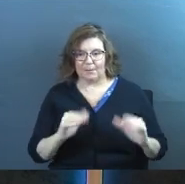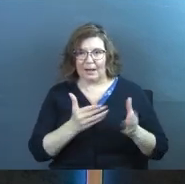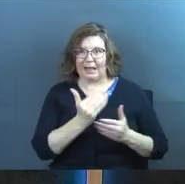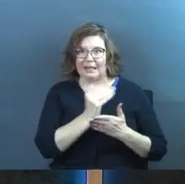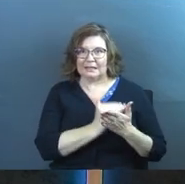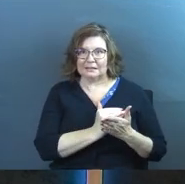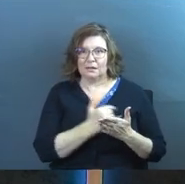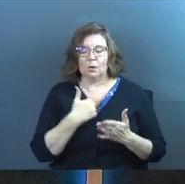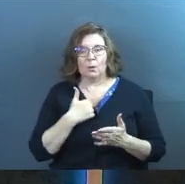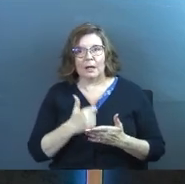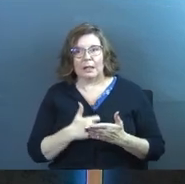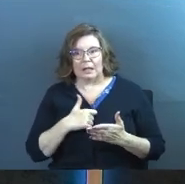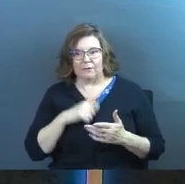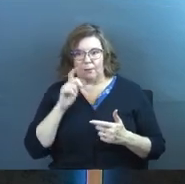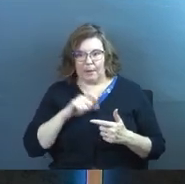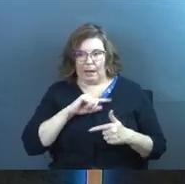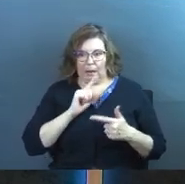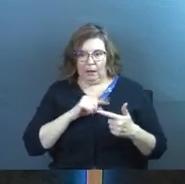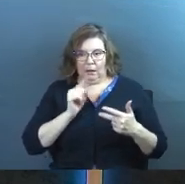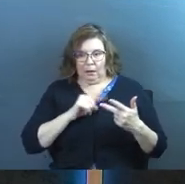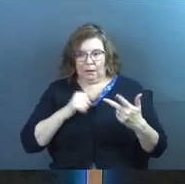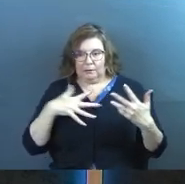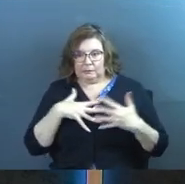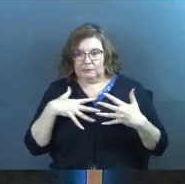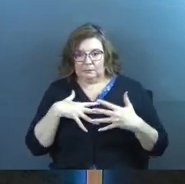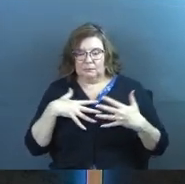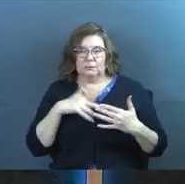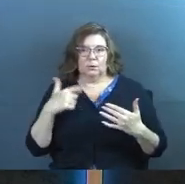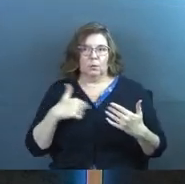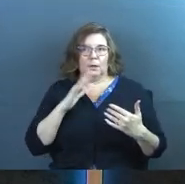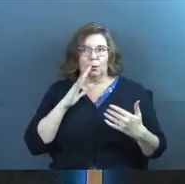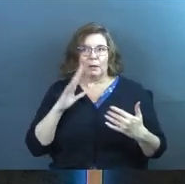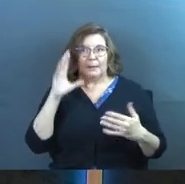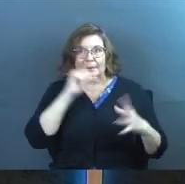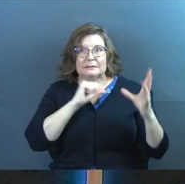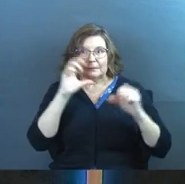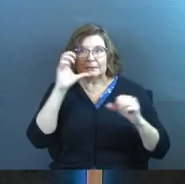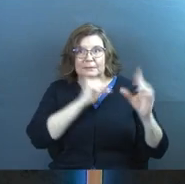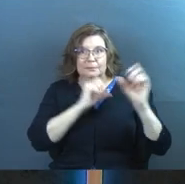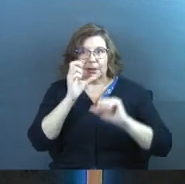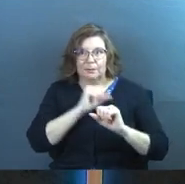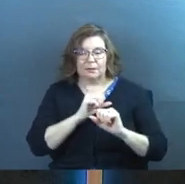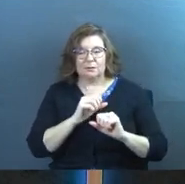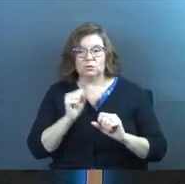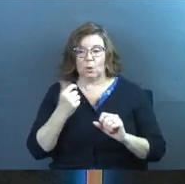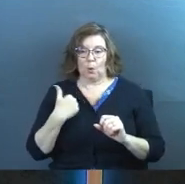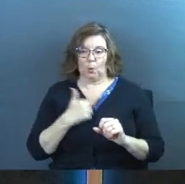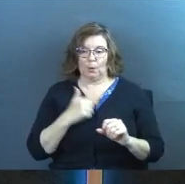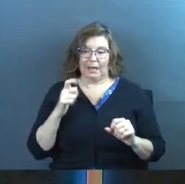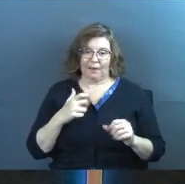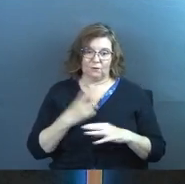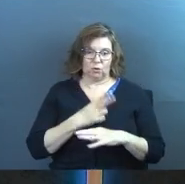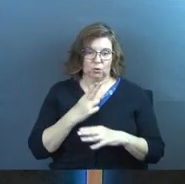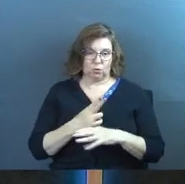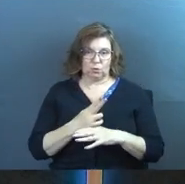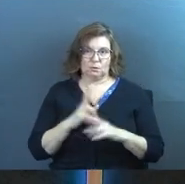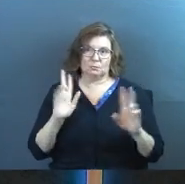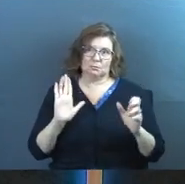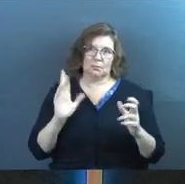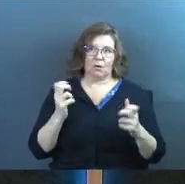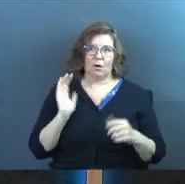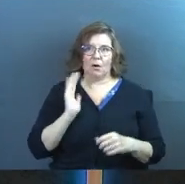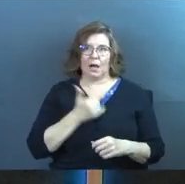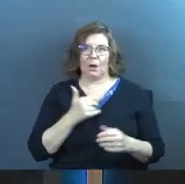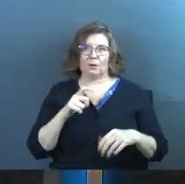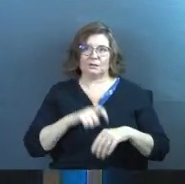list, is we live our entire lives fearful that we are going to miss out. And so we have to use our